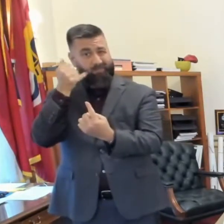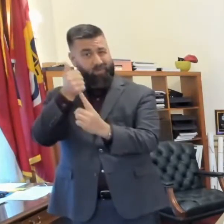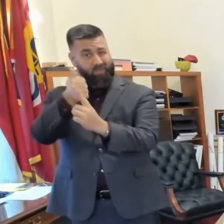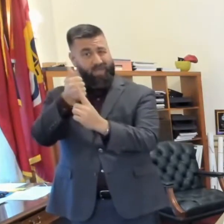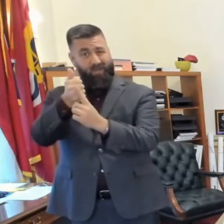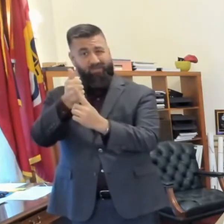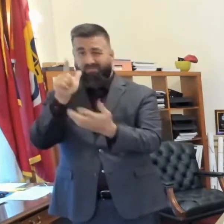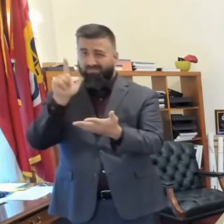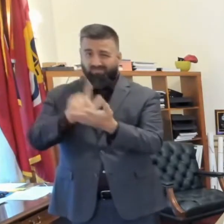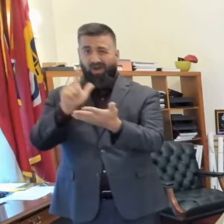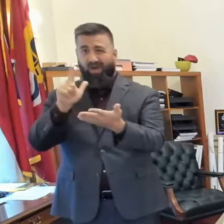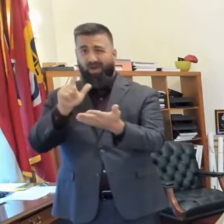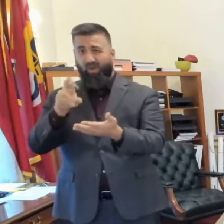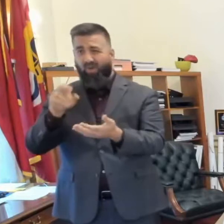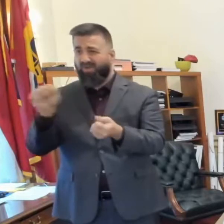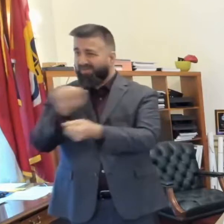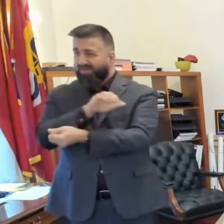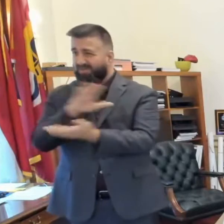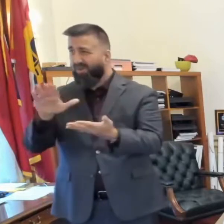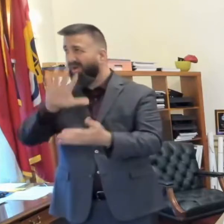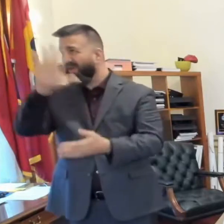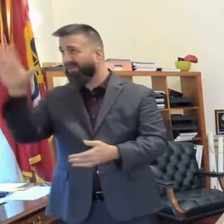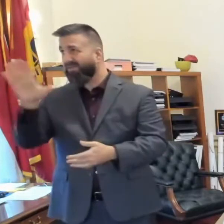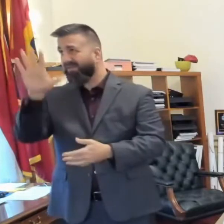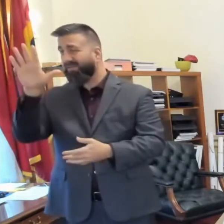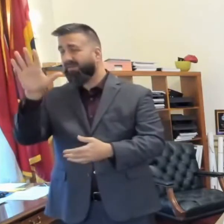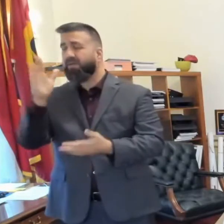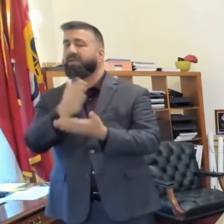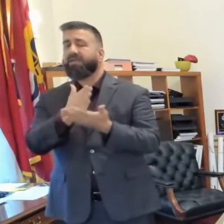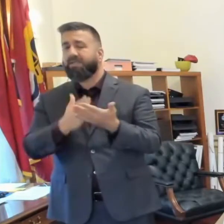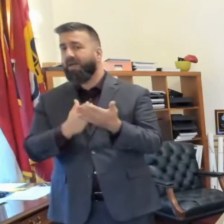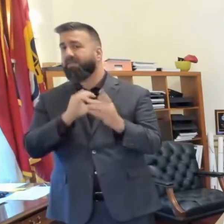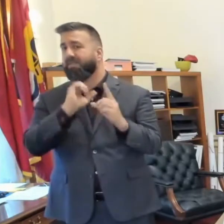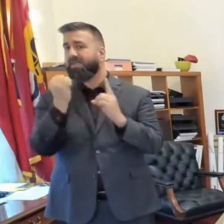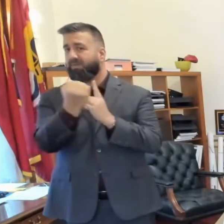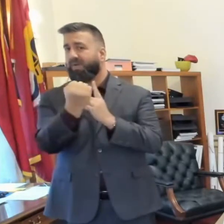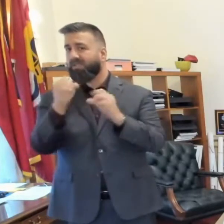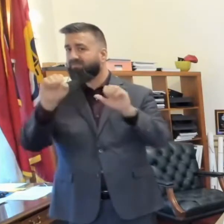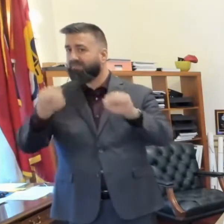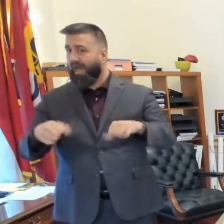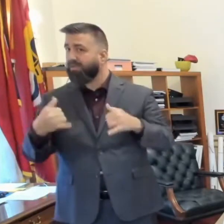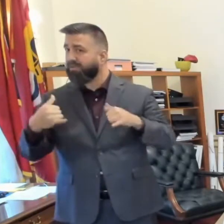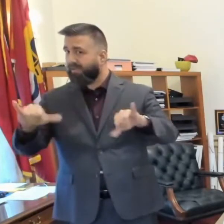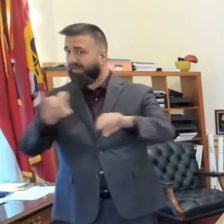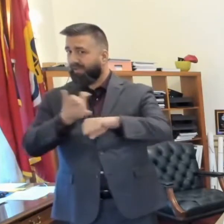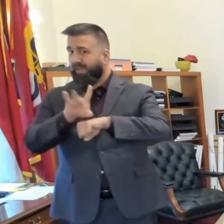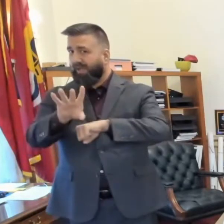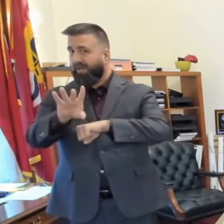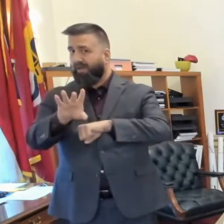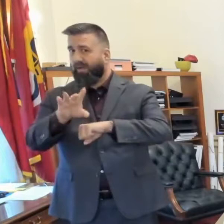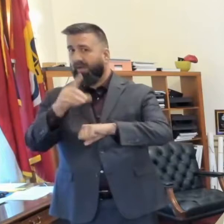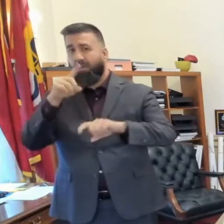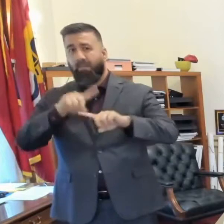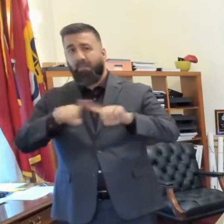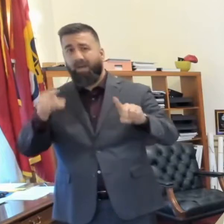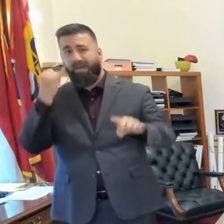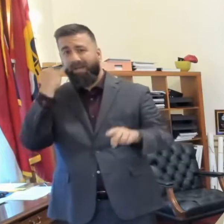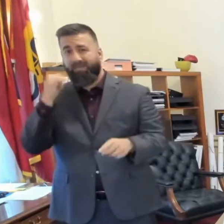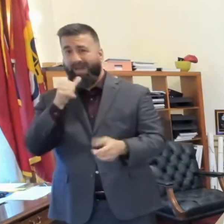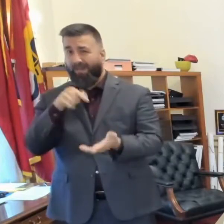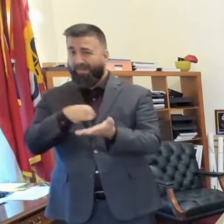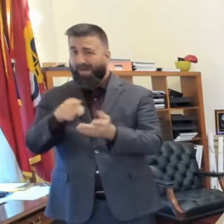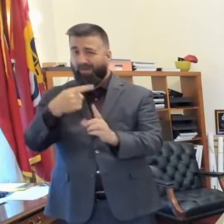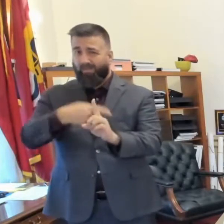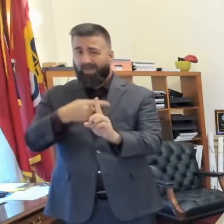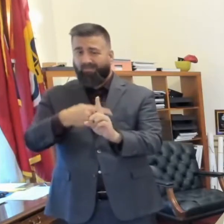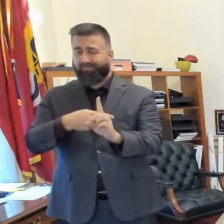up the apartment. There are situations where you can be evicted immediately. So if it's simply for non-payment of rent, though, you